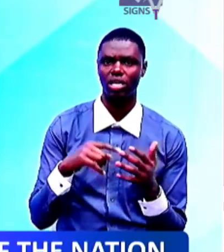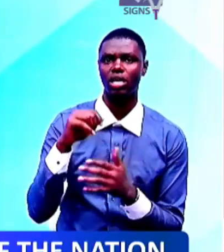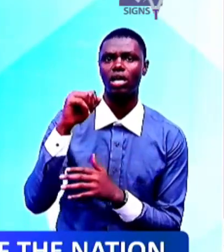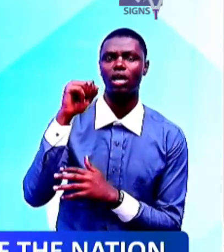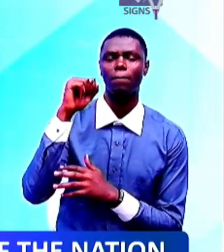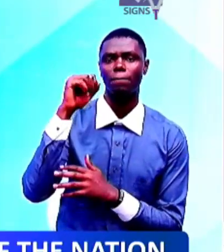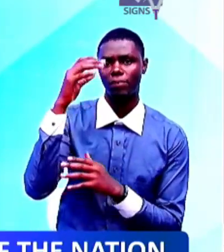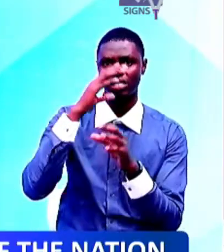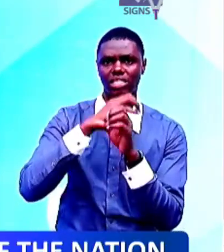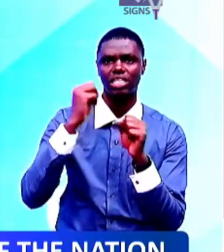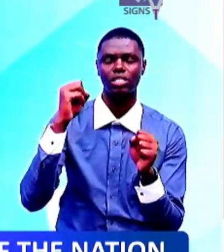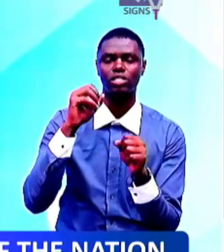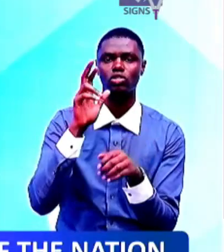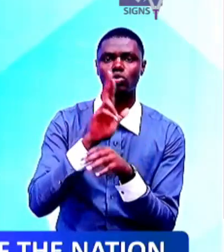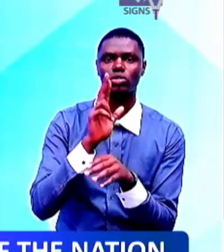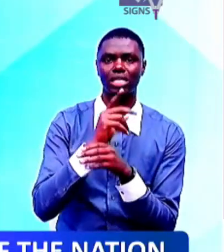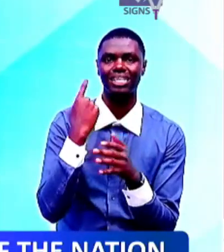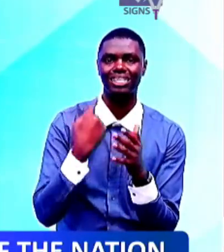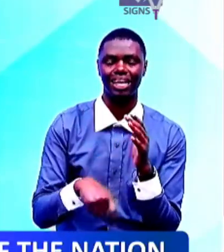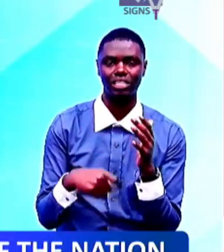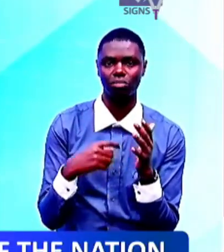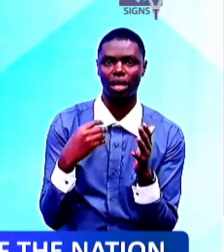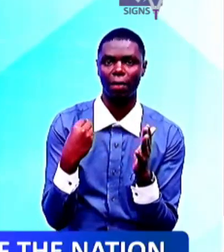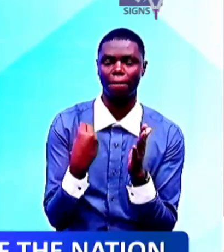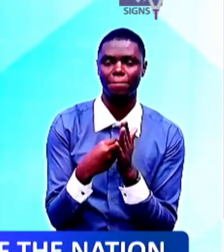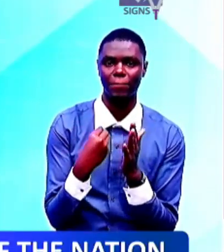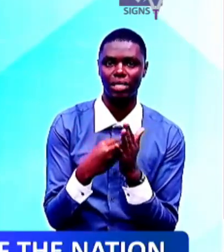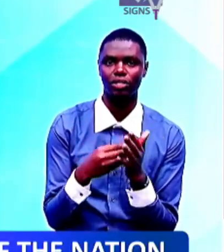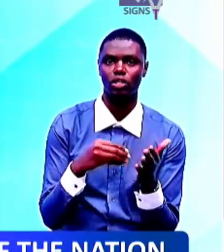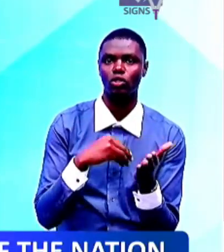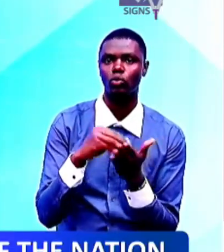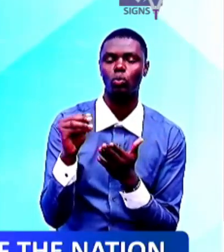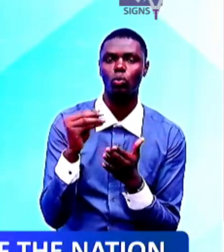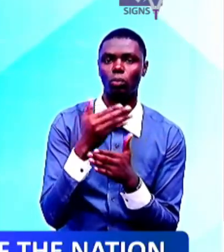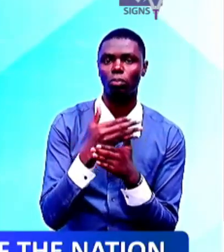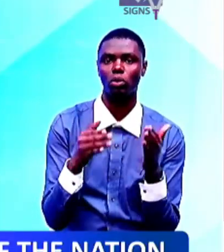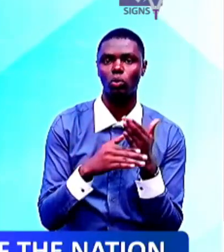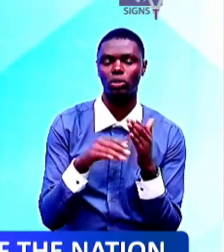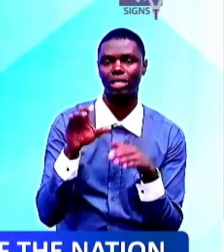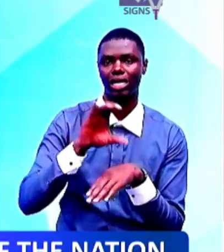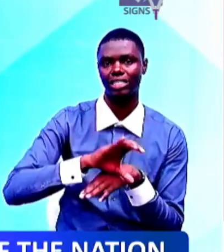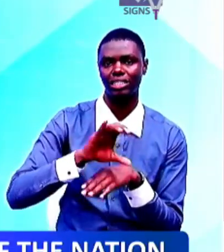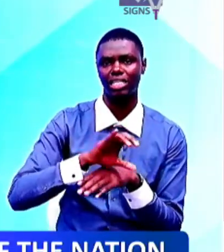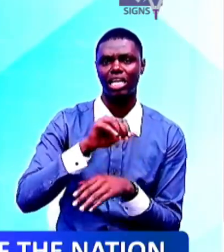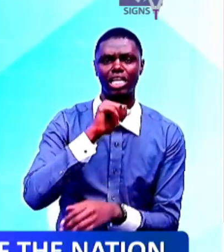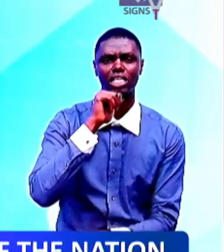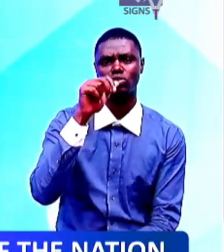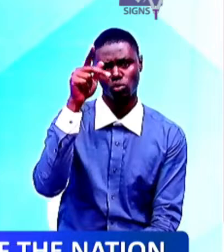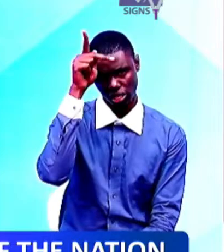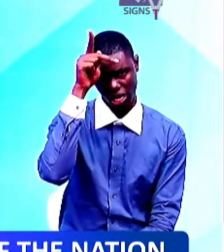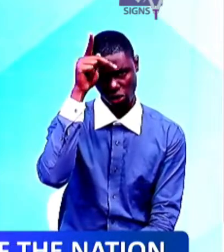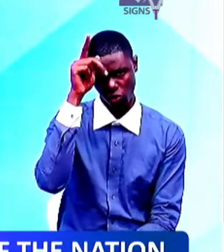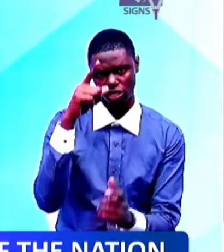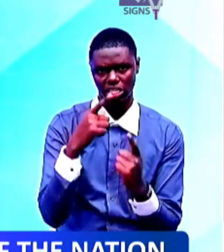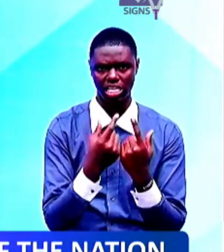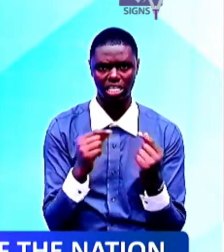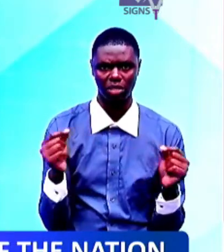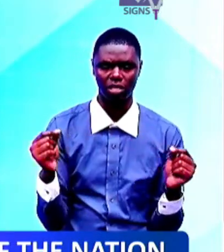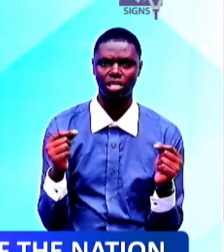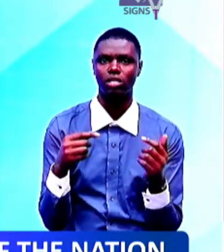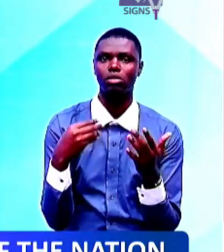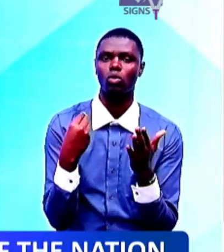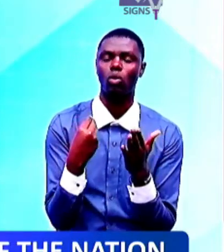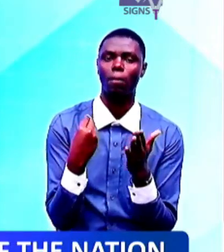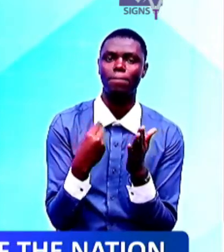taxpayers' money to construct a church. Now that's not a very knowledgeable statement, because that money that is allocated for the